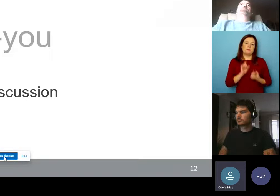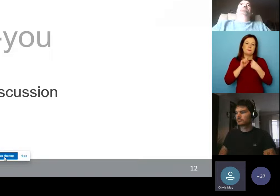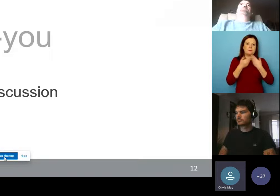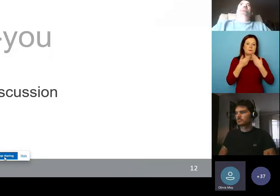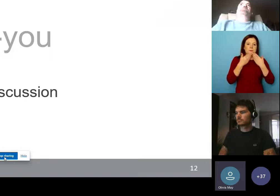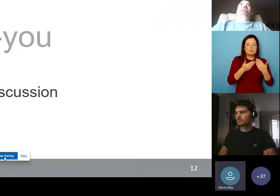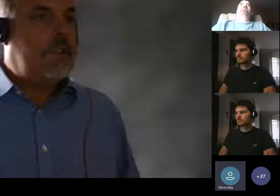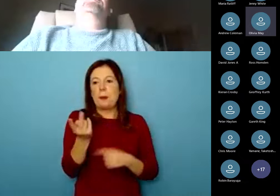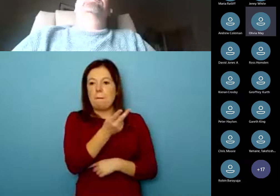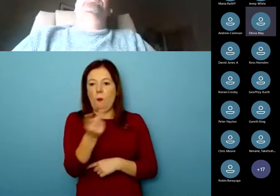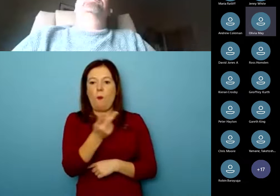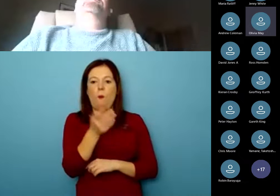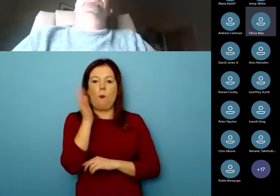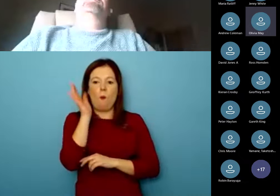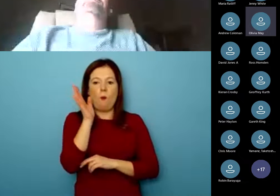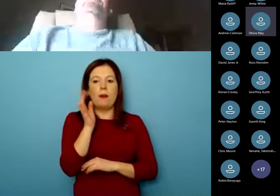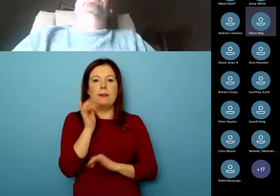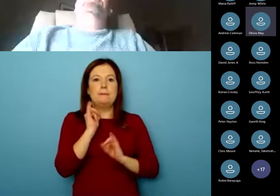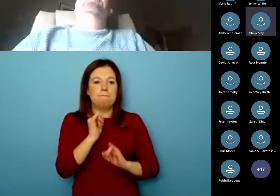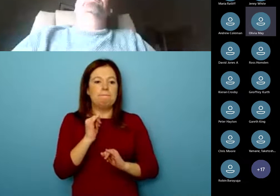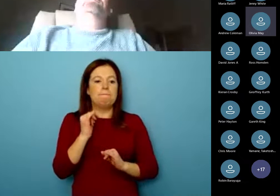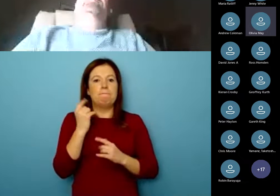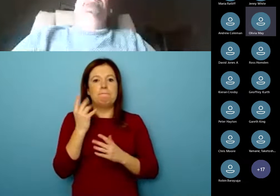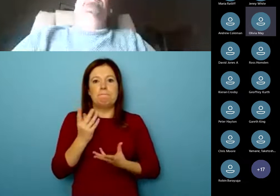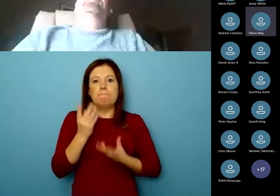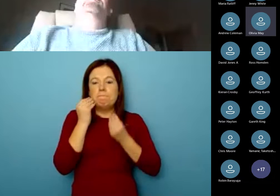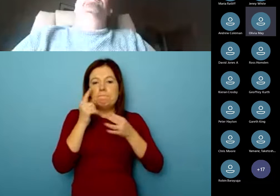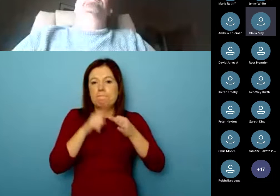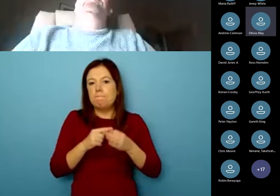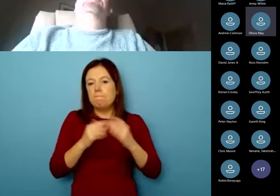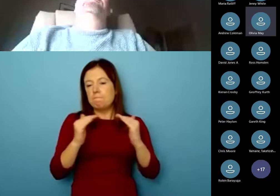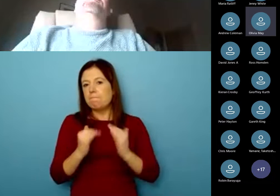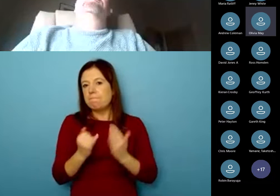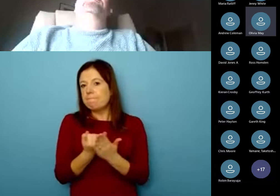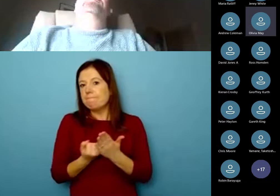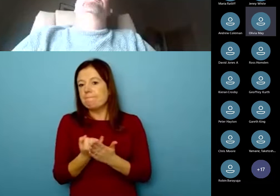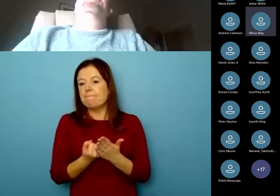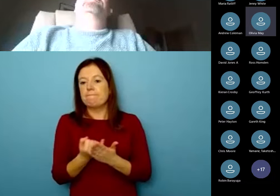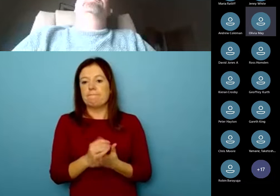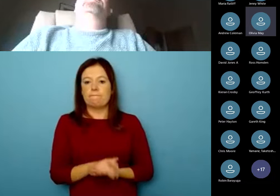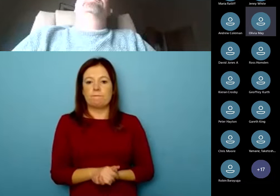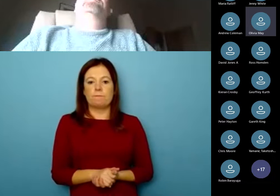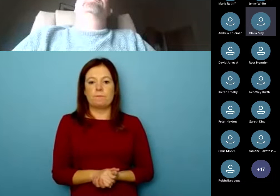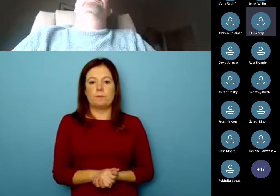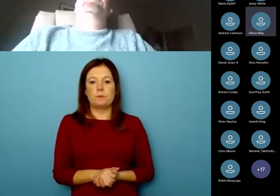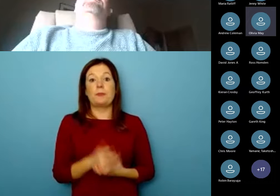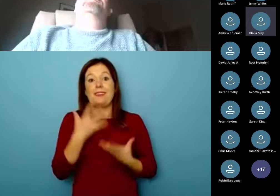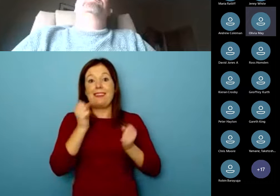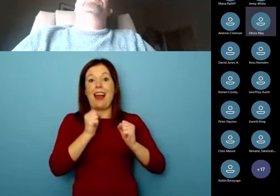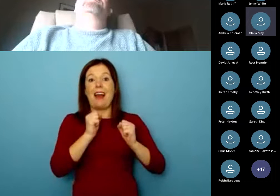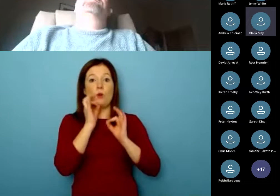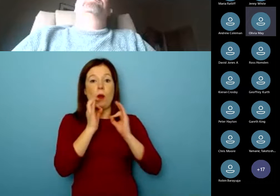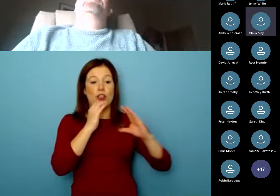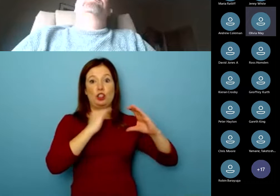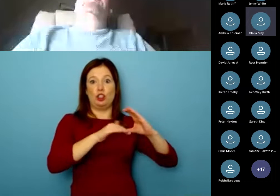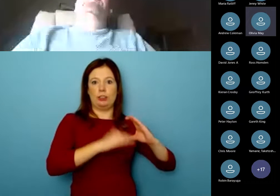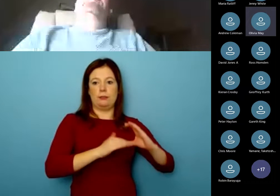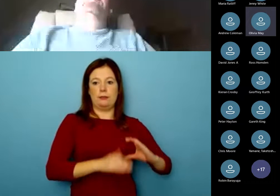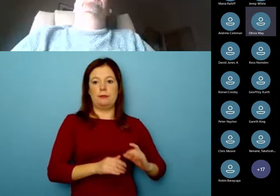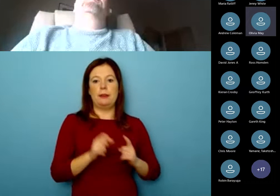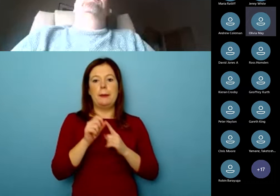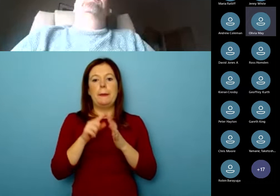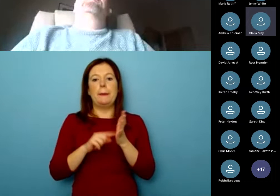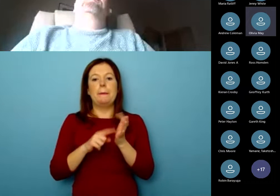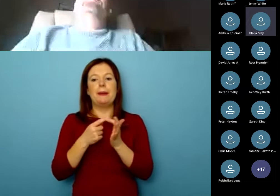Olivia for the presentations. Apologies with the audio issues we faced earlier. I'm just trying to pick up the questions now from the chat. A question from